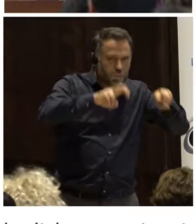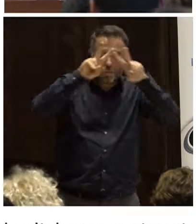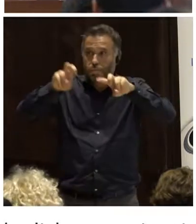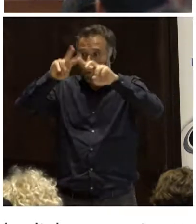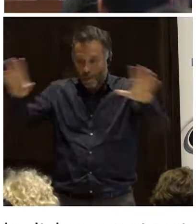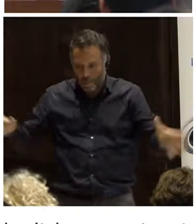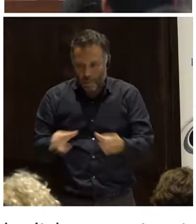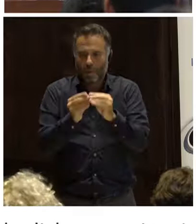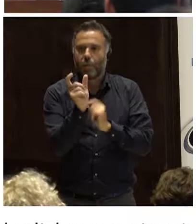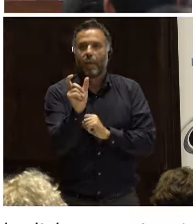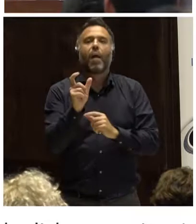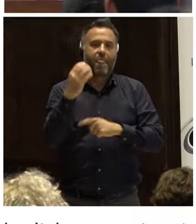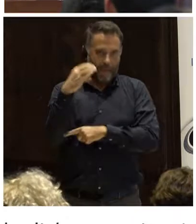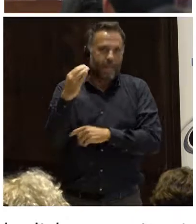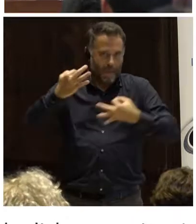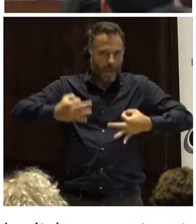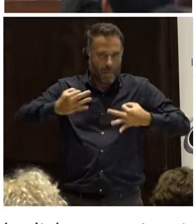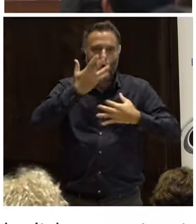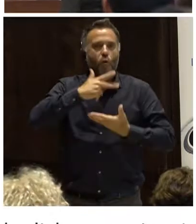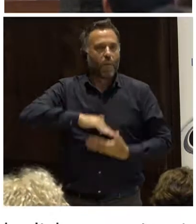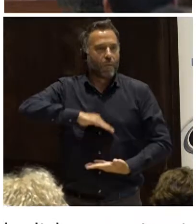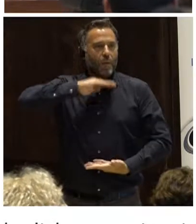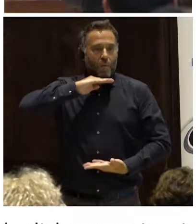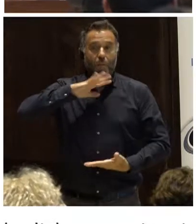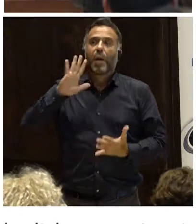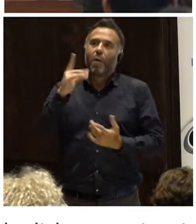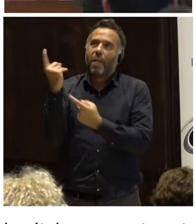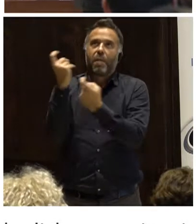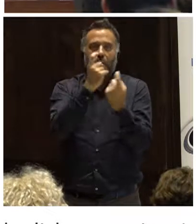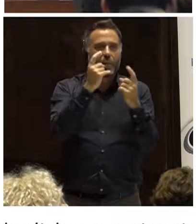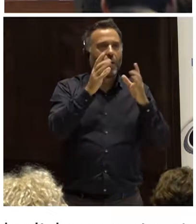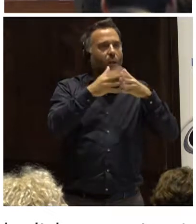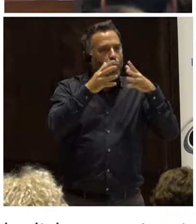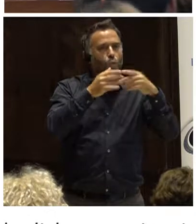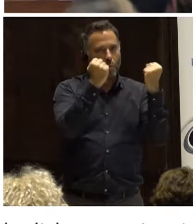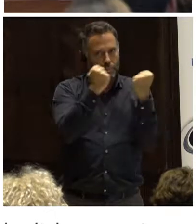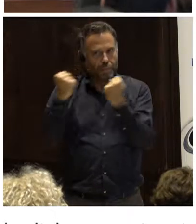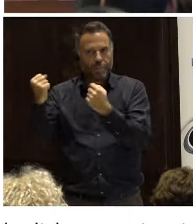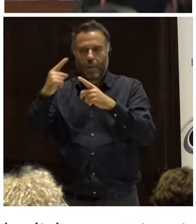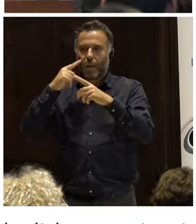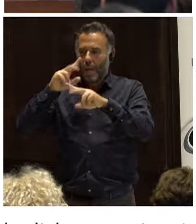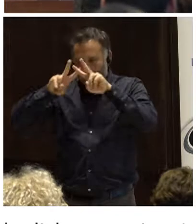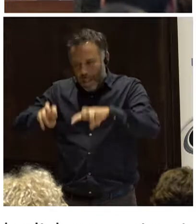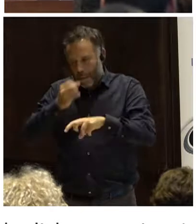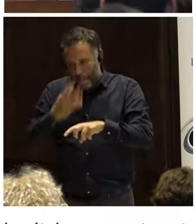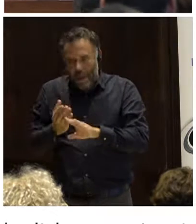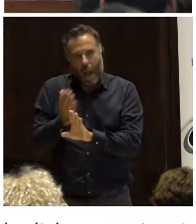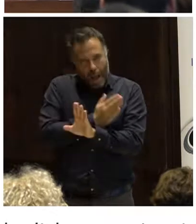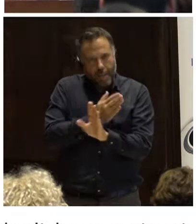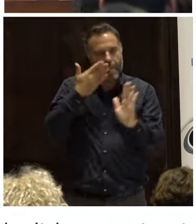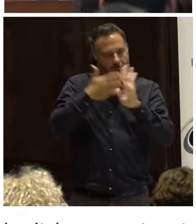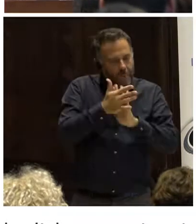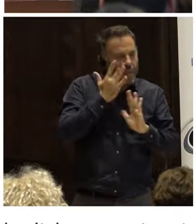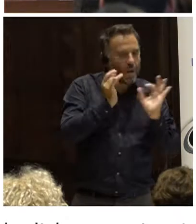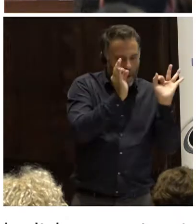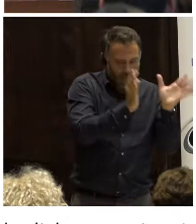reliable tools and also very, very stable definitions and statements. We